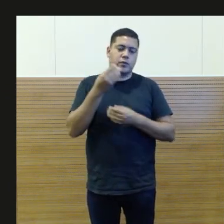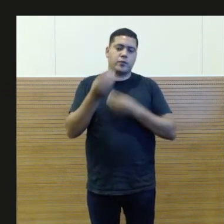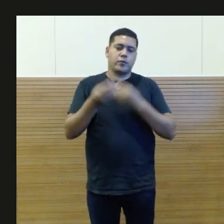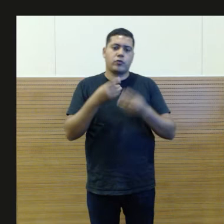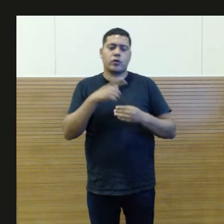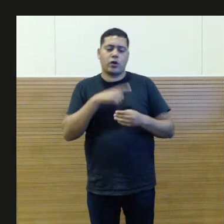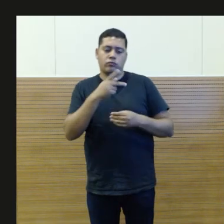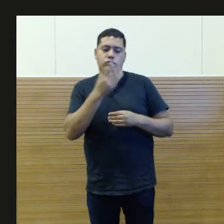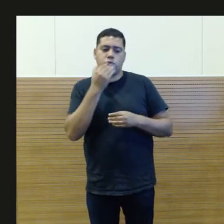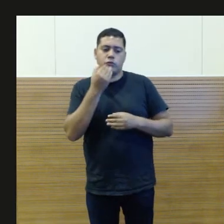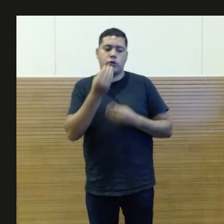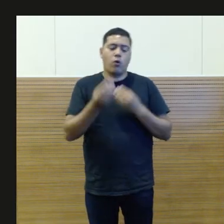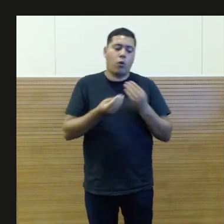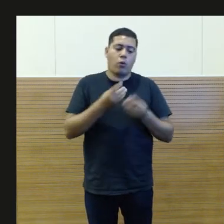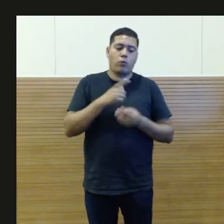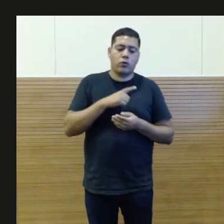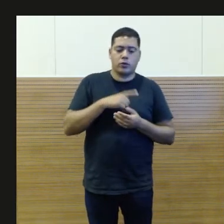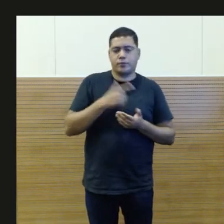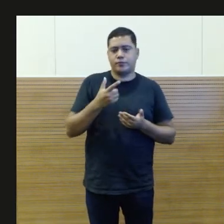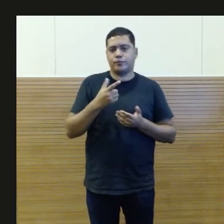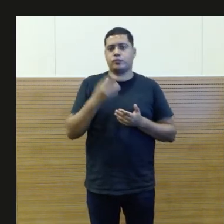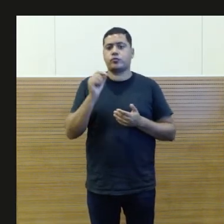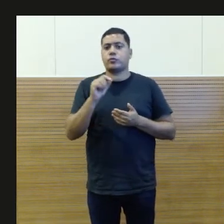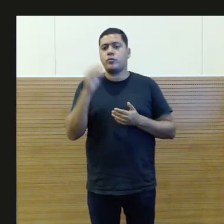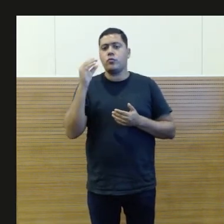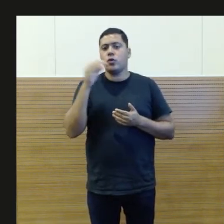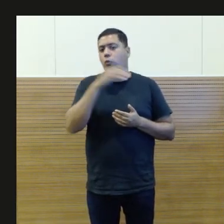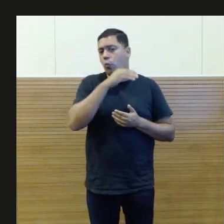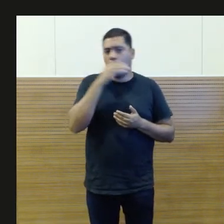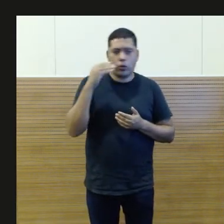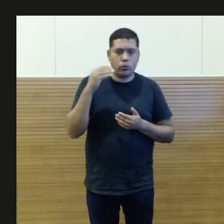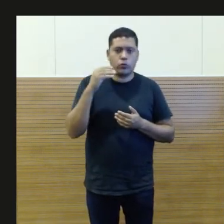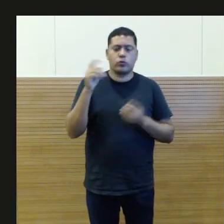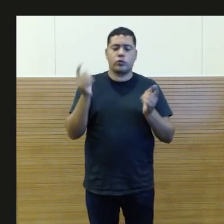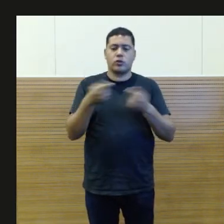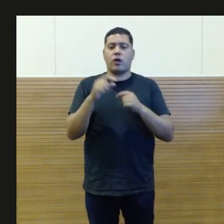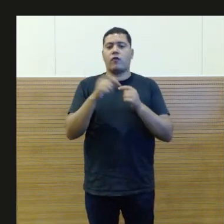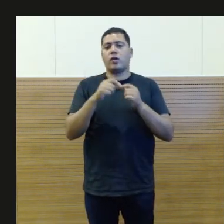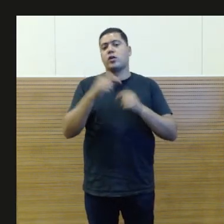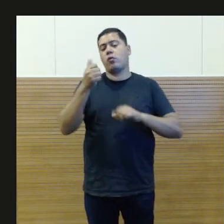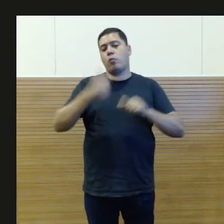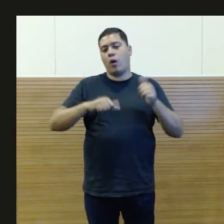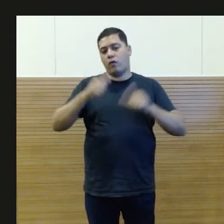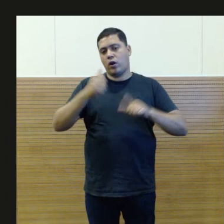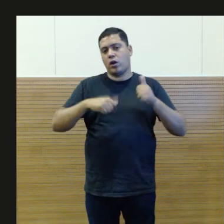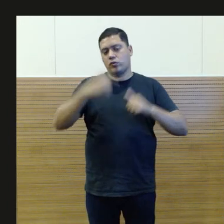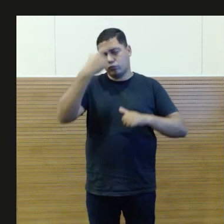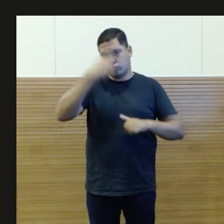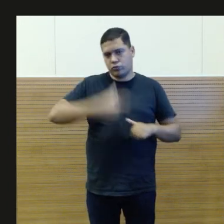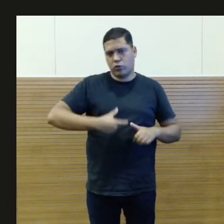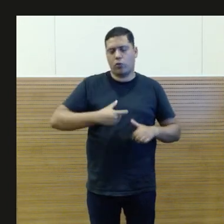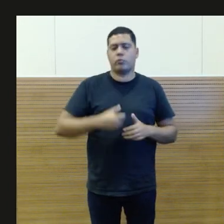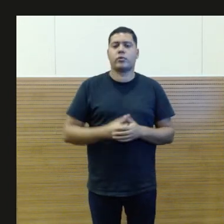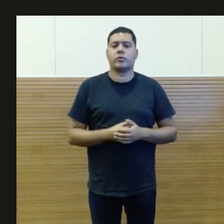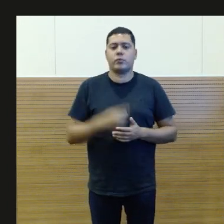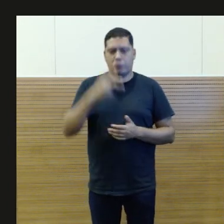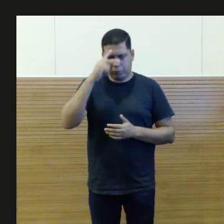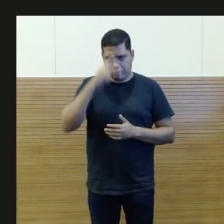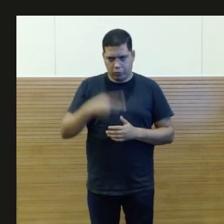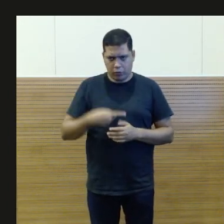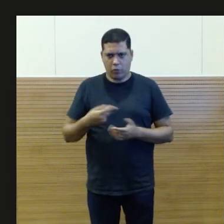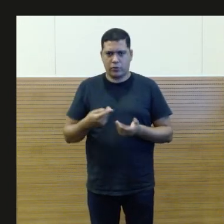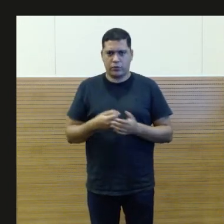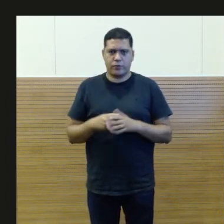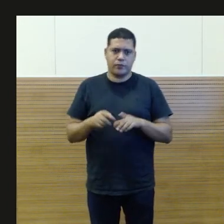like Argentina, we use the strategy of training of professionals and managers, their participation in scientific